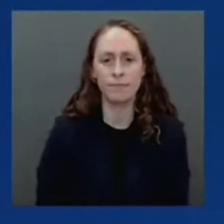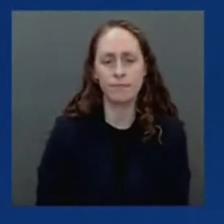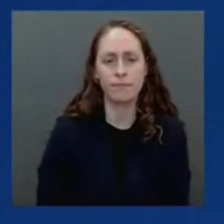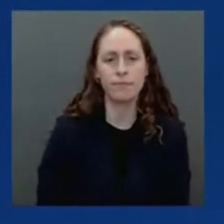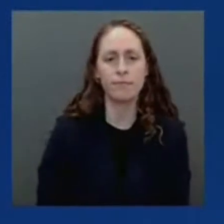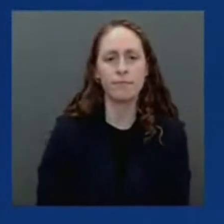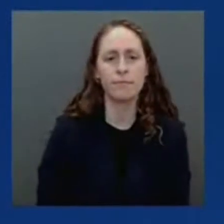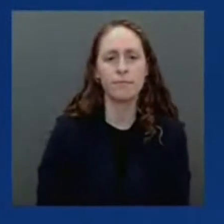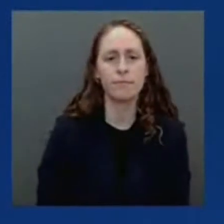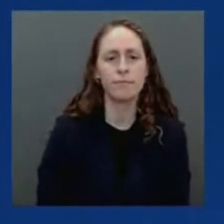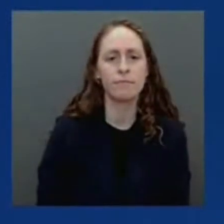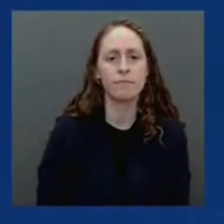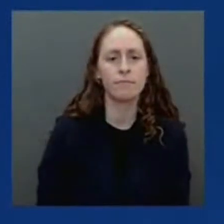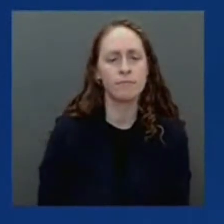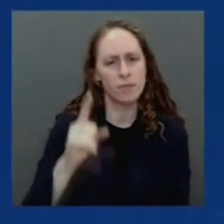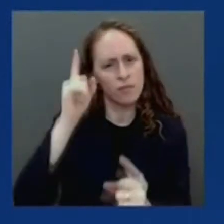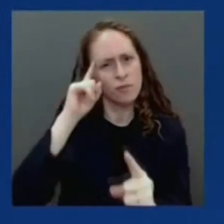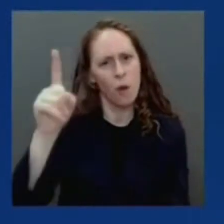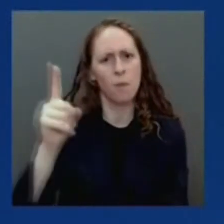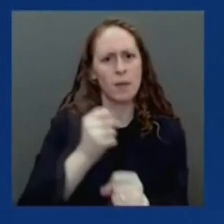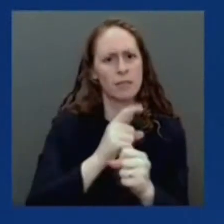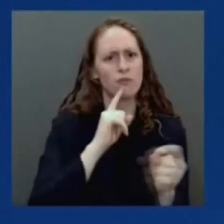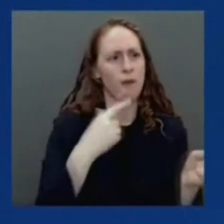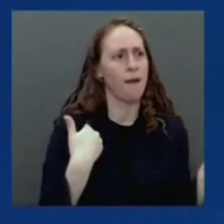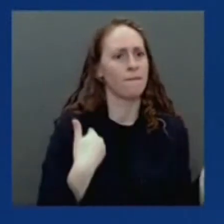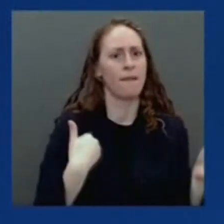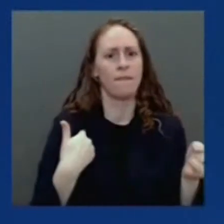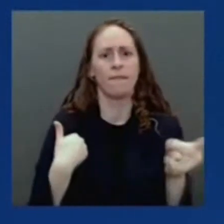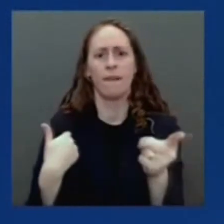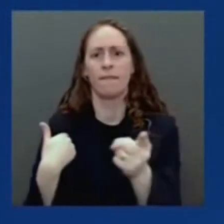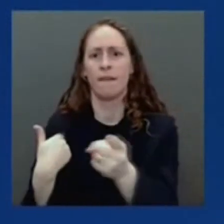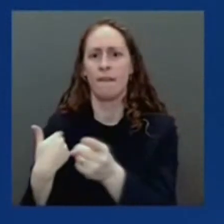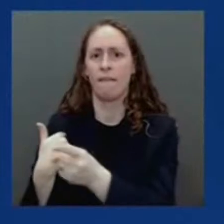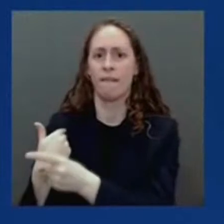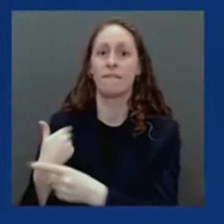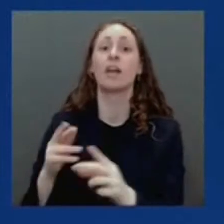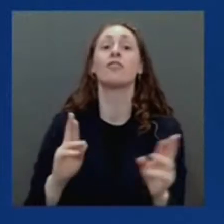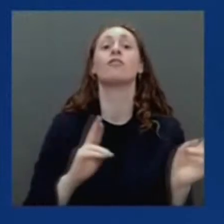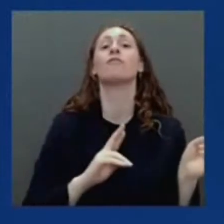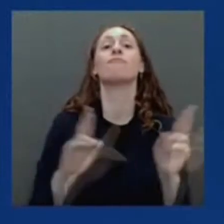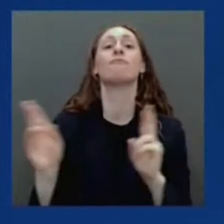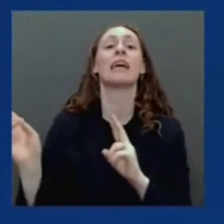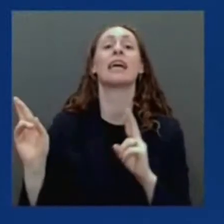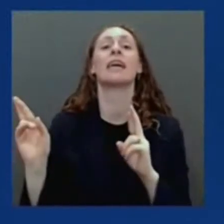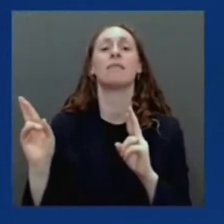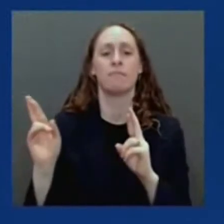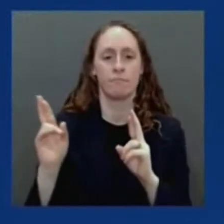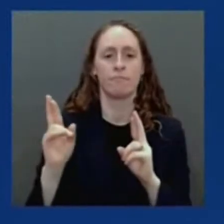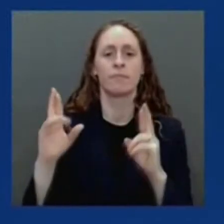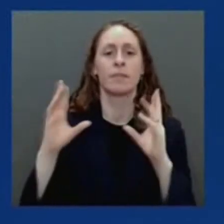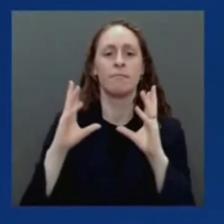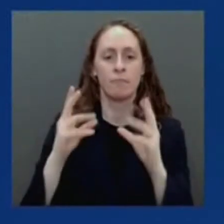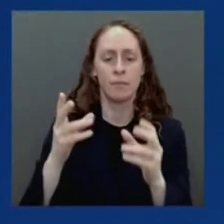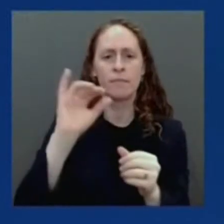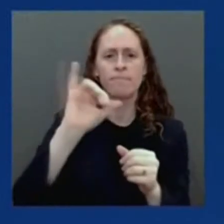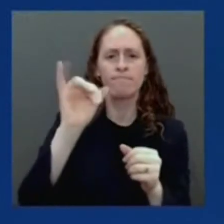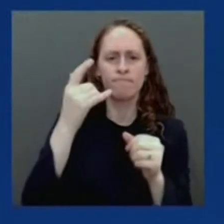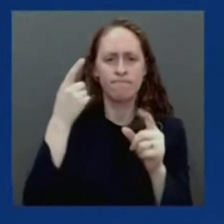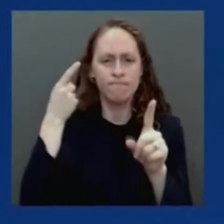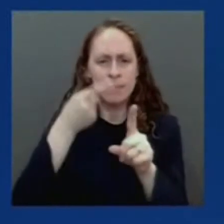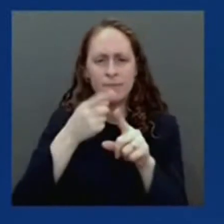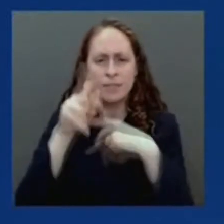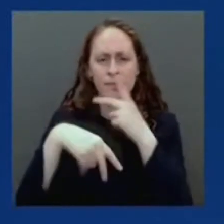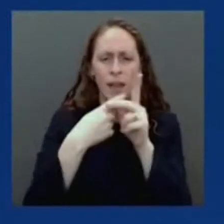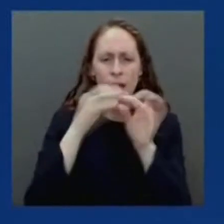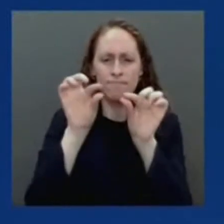supplies specially made for kids in this age group. Following FDA authorization, we would immediately begin packing